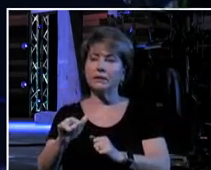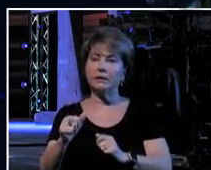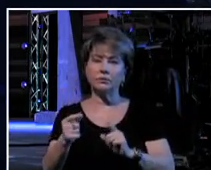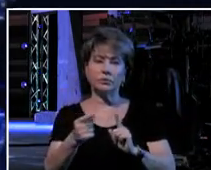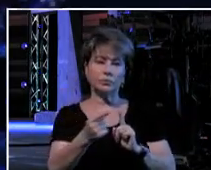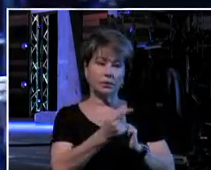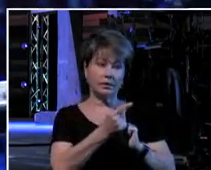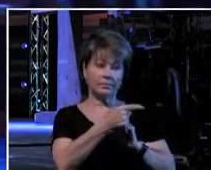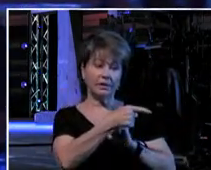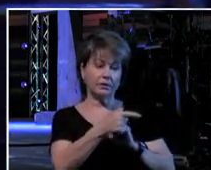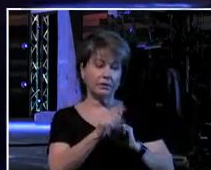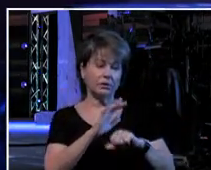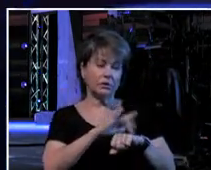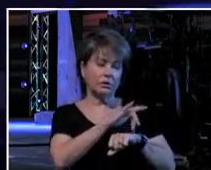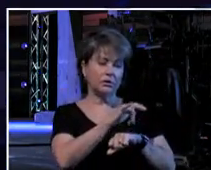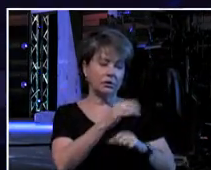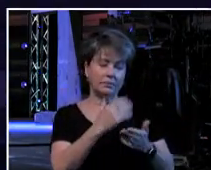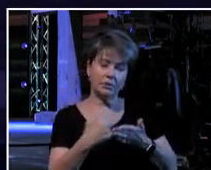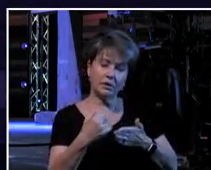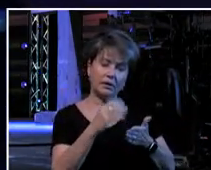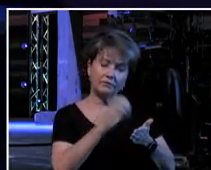part of chapter 20, it's when Jesus called her name.